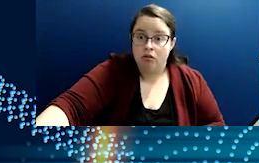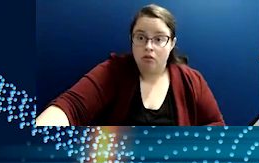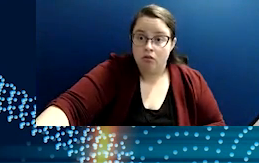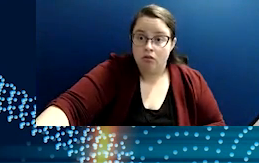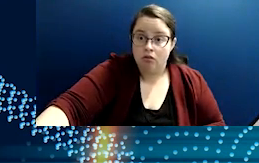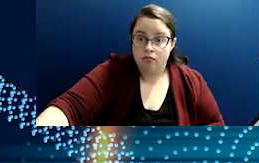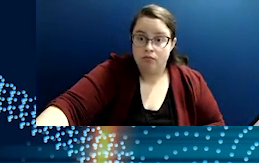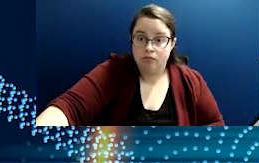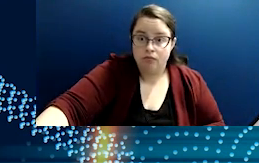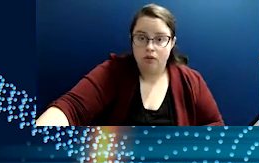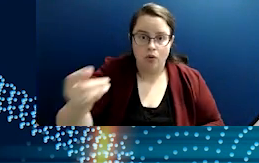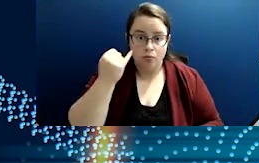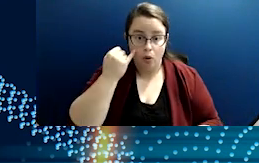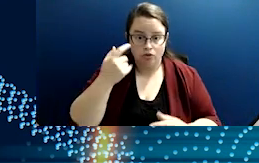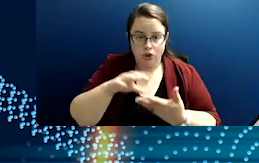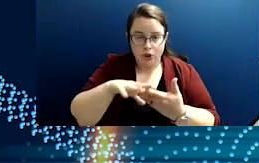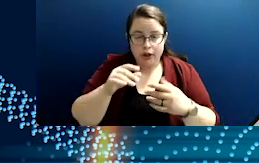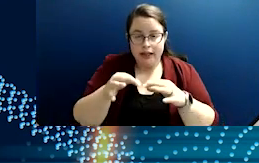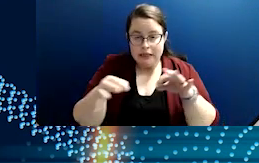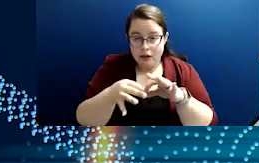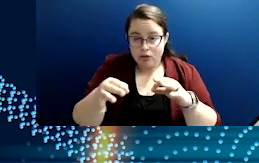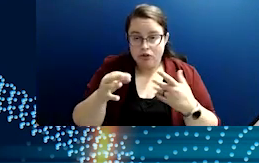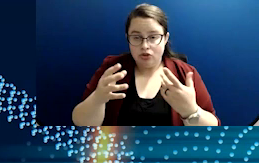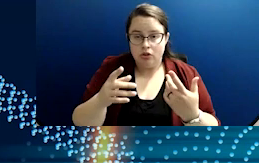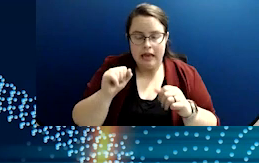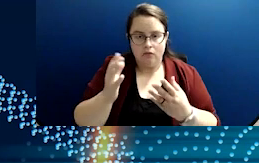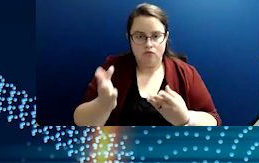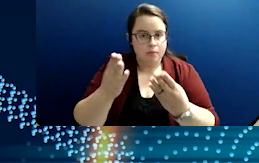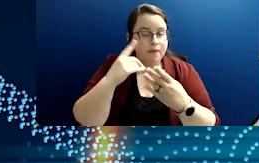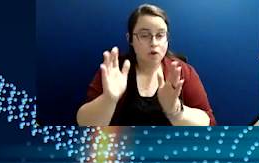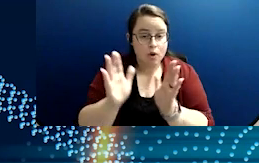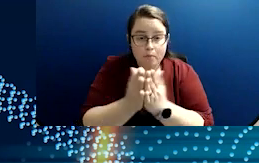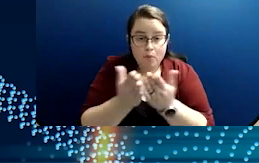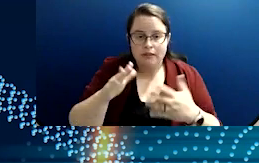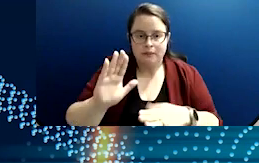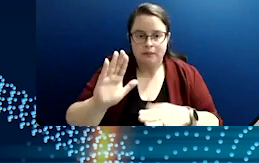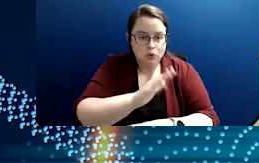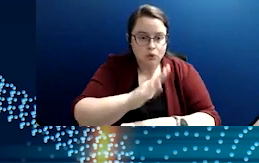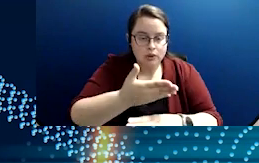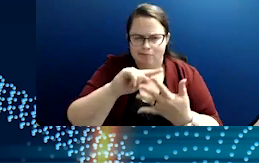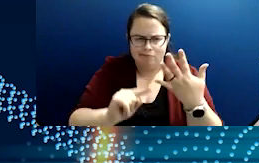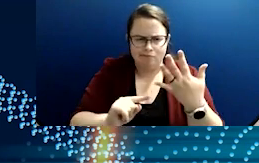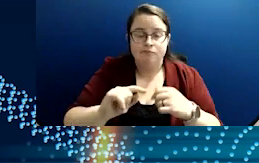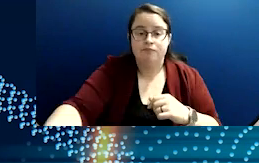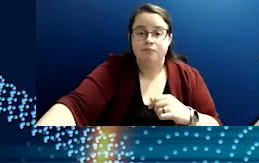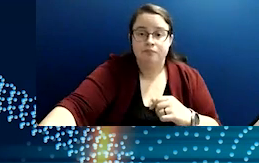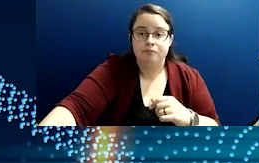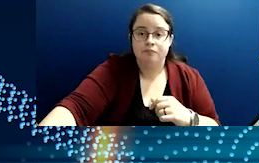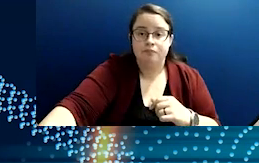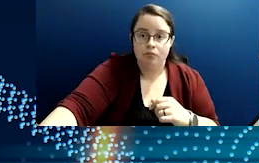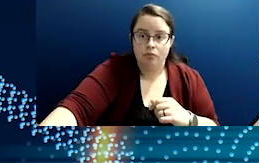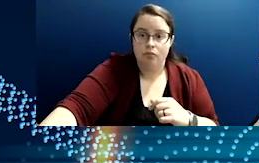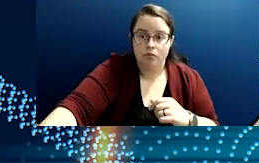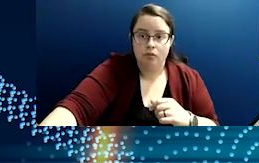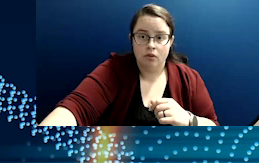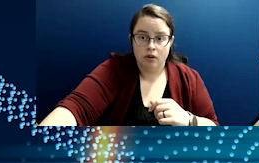a language, studying a language, it can give recommendations for books, movies, music, that kind of thing. It can also help problem solving and